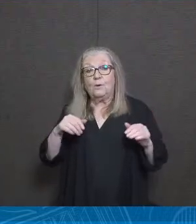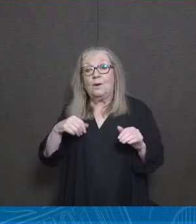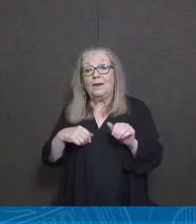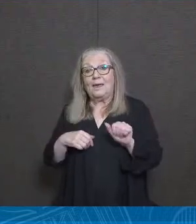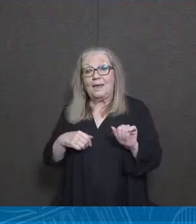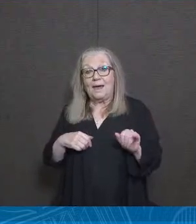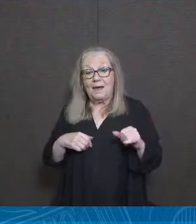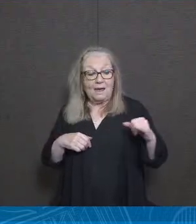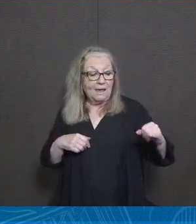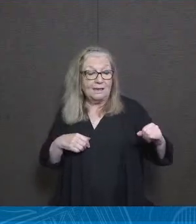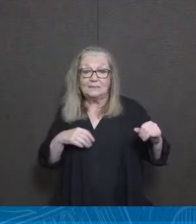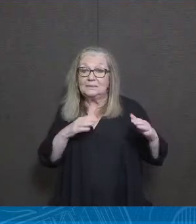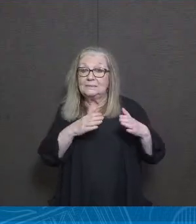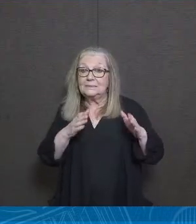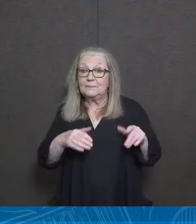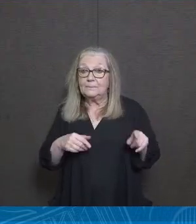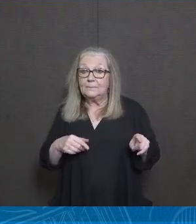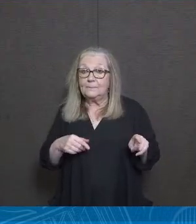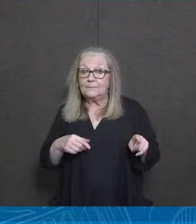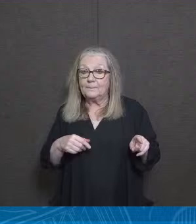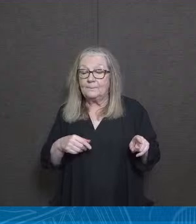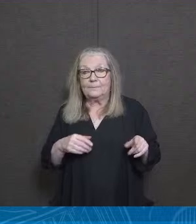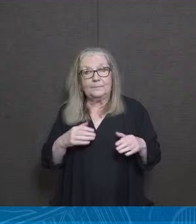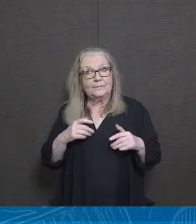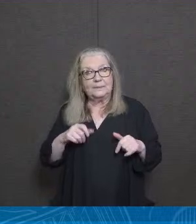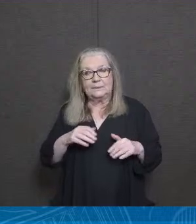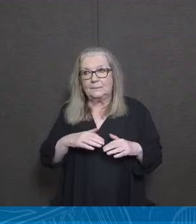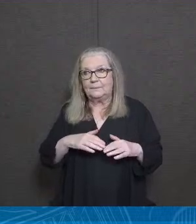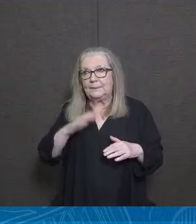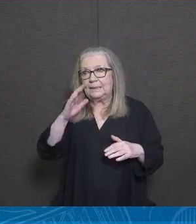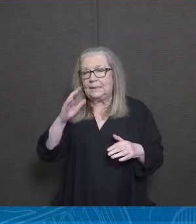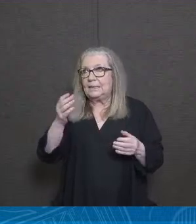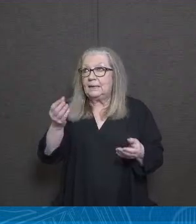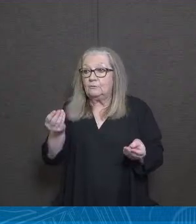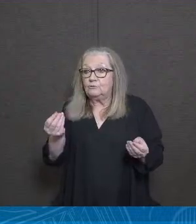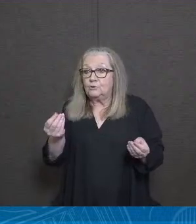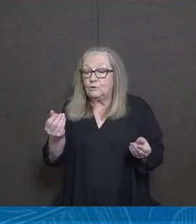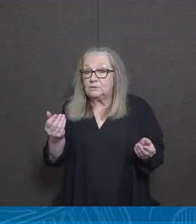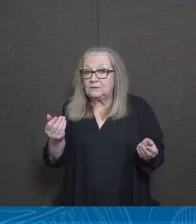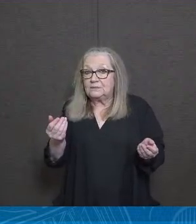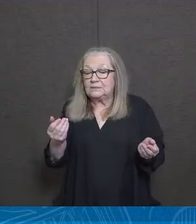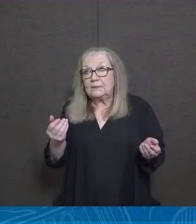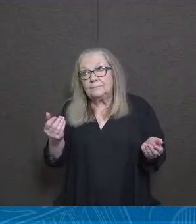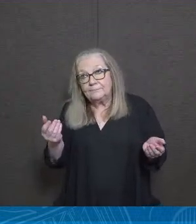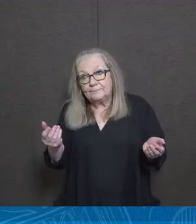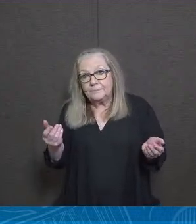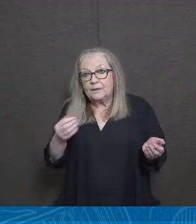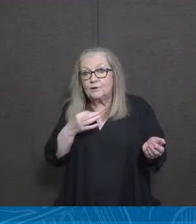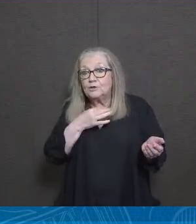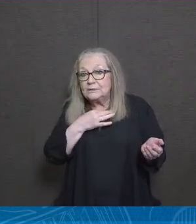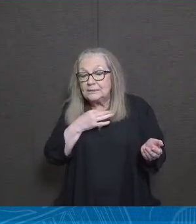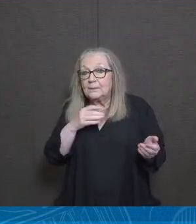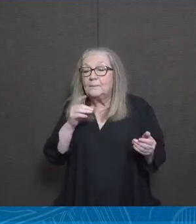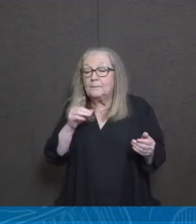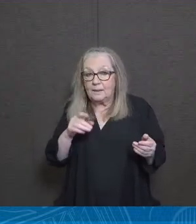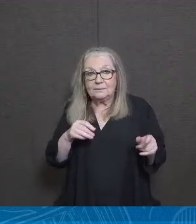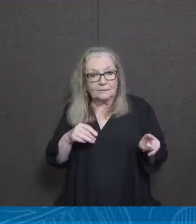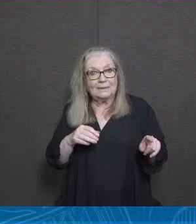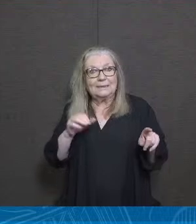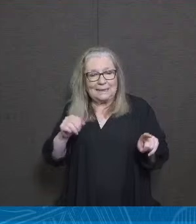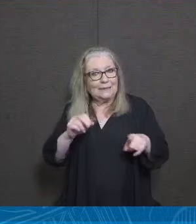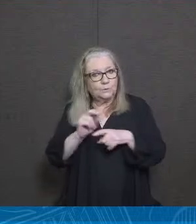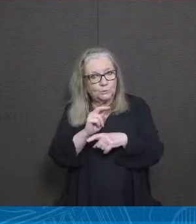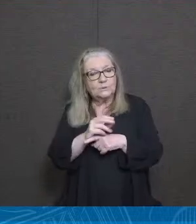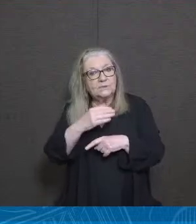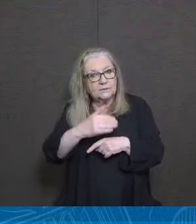systems, you only need big computing resources when you train it, but it is reusable.